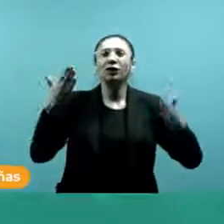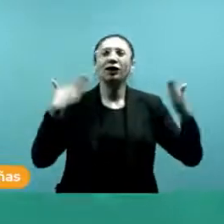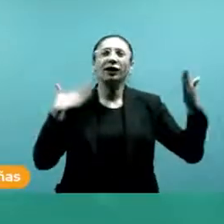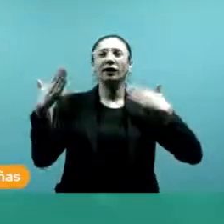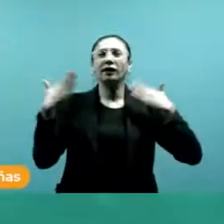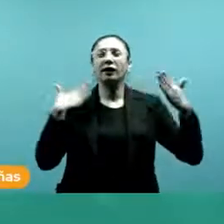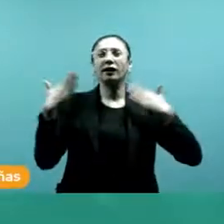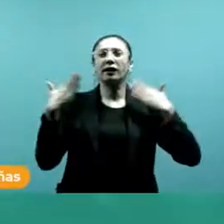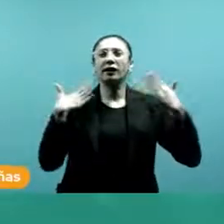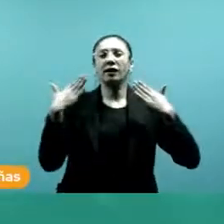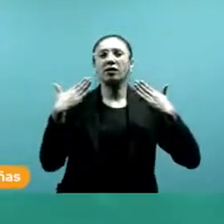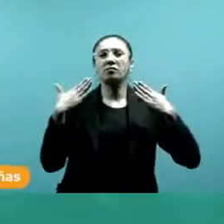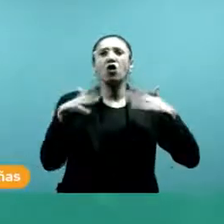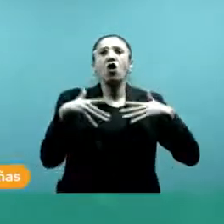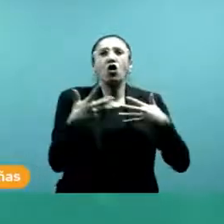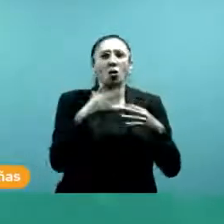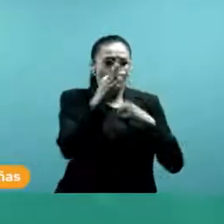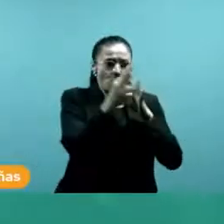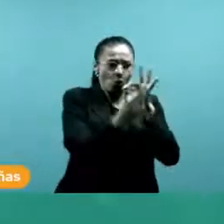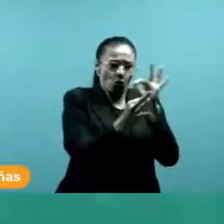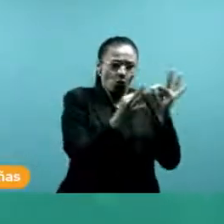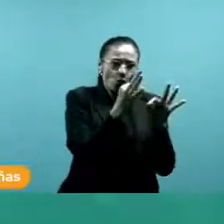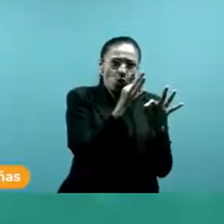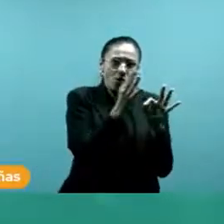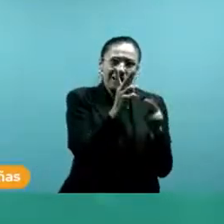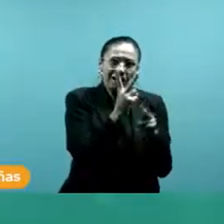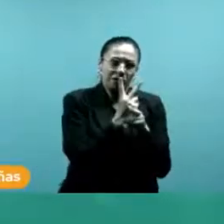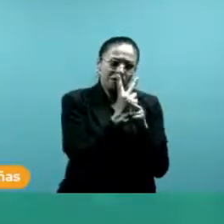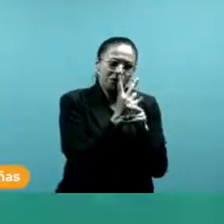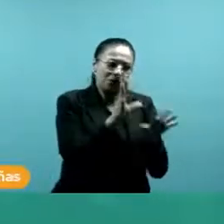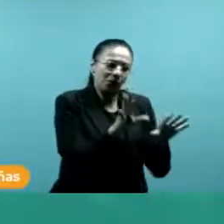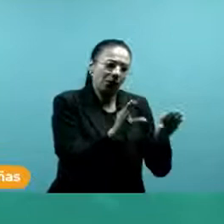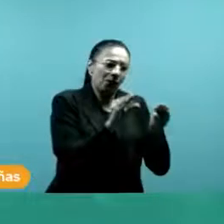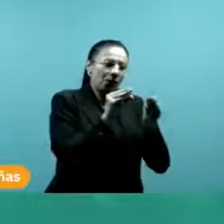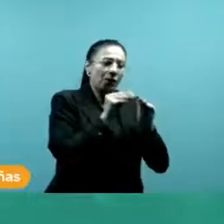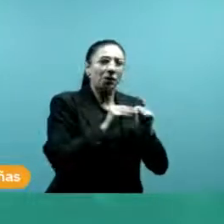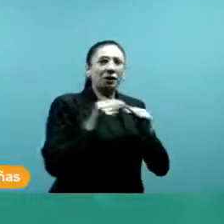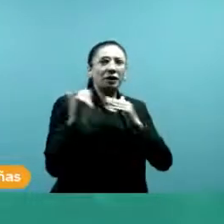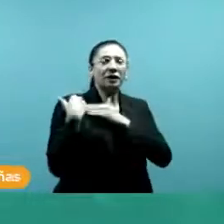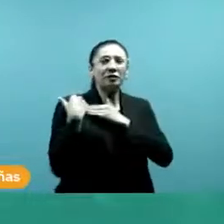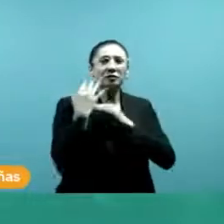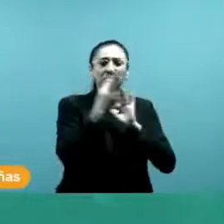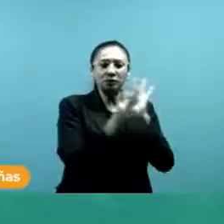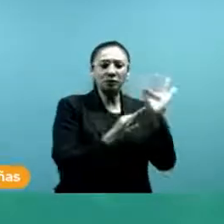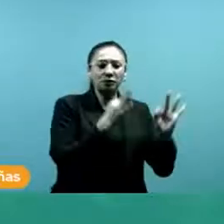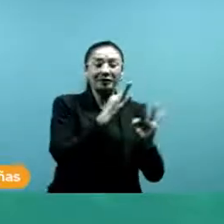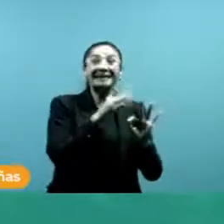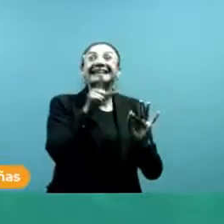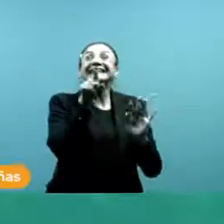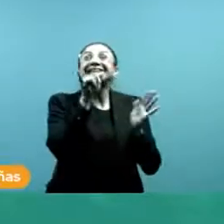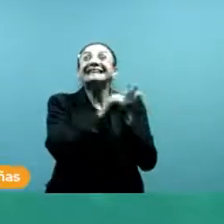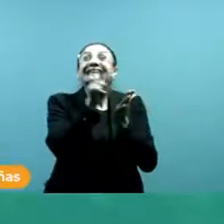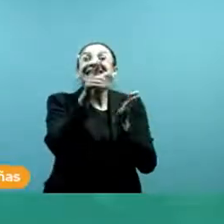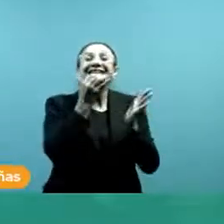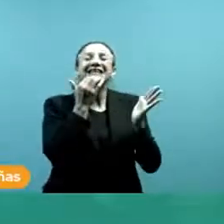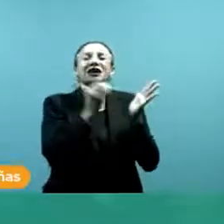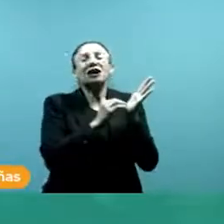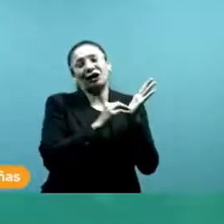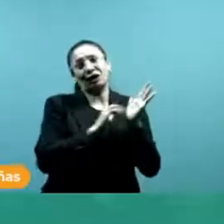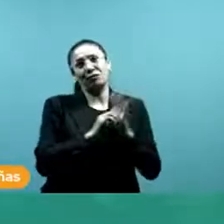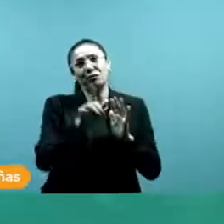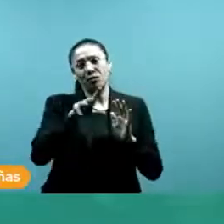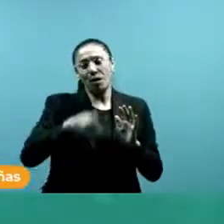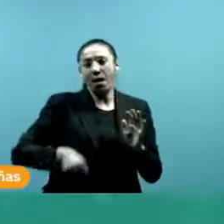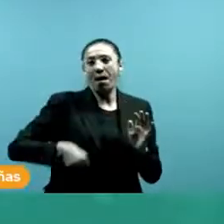lo intentan preservar. And here is just a small example. This is este a suitcase. Es un ejemplo pequeño, es una we maleta.